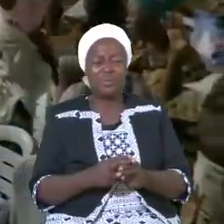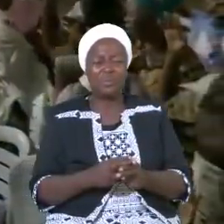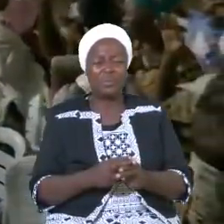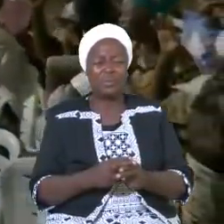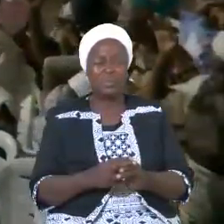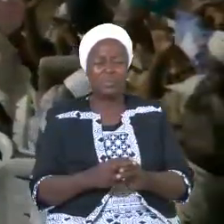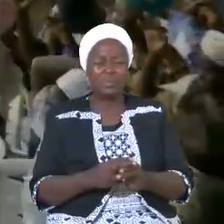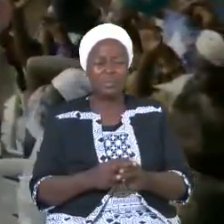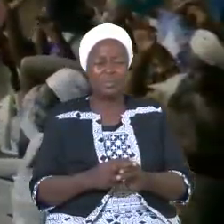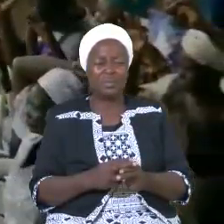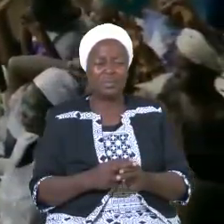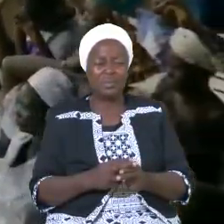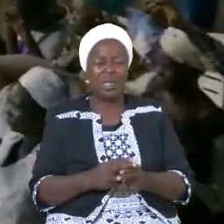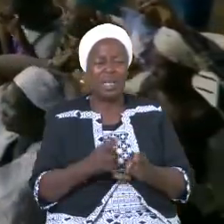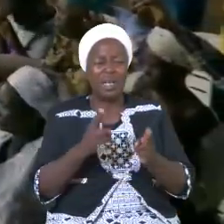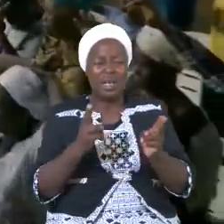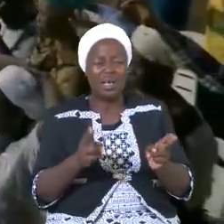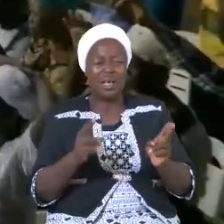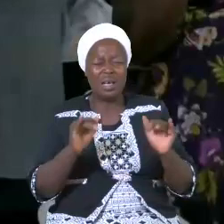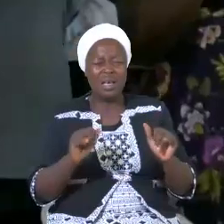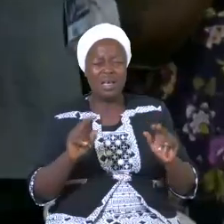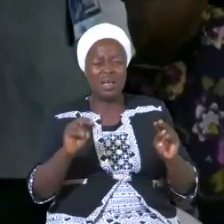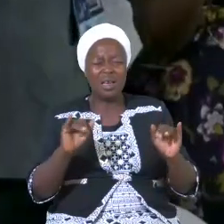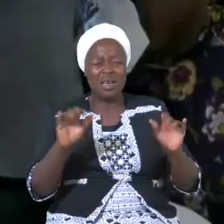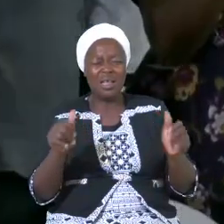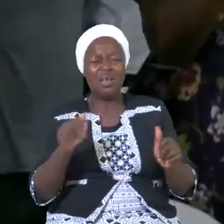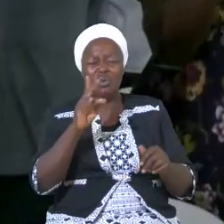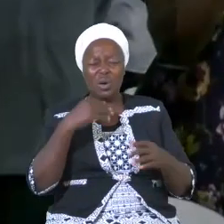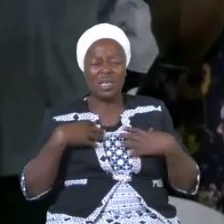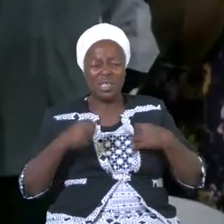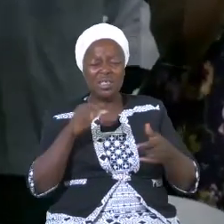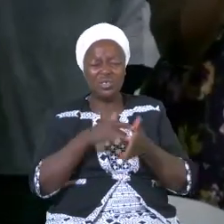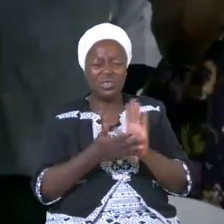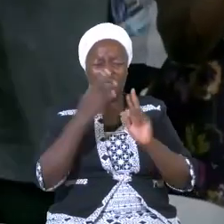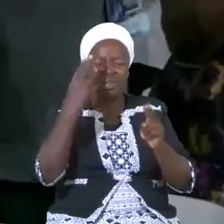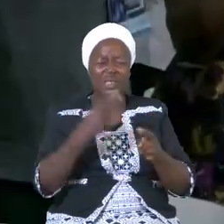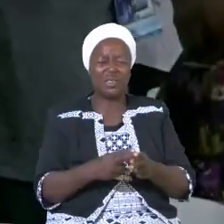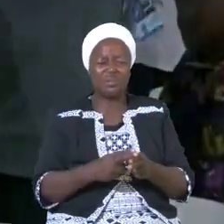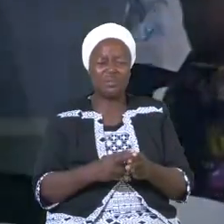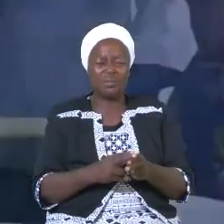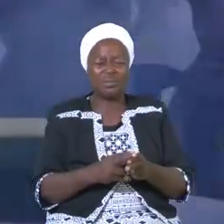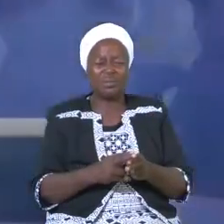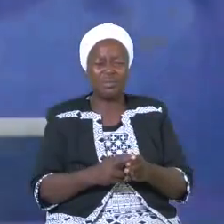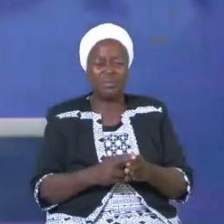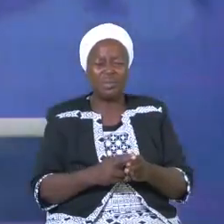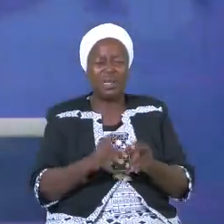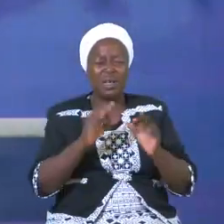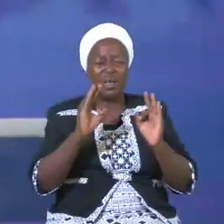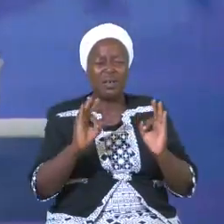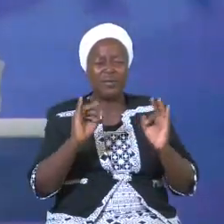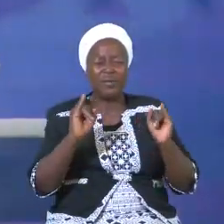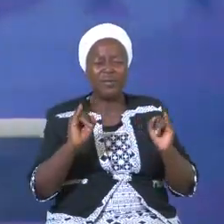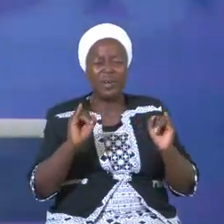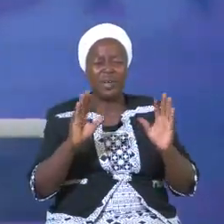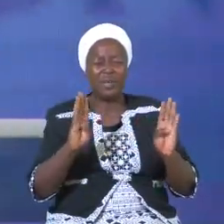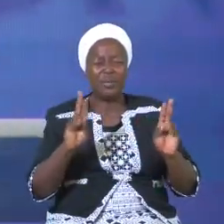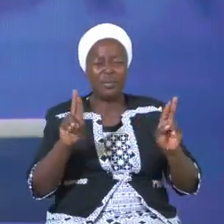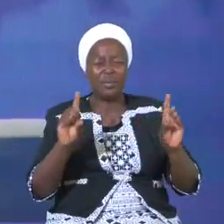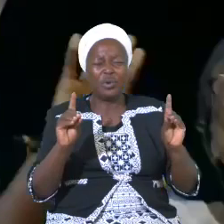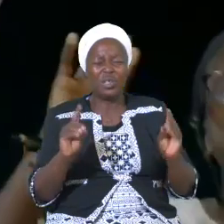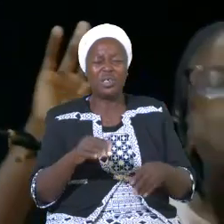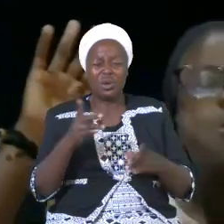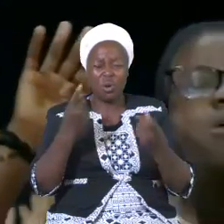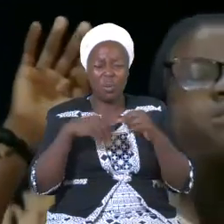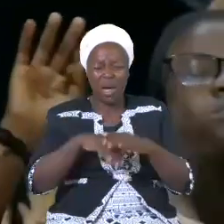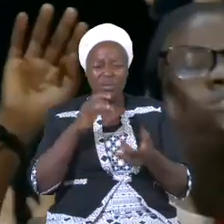and here you're healed in jesus name fibroids come out in jesus